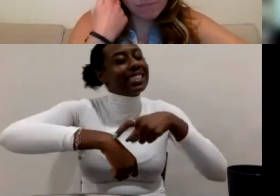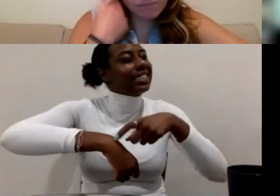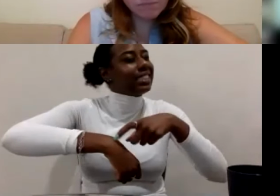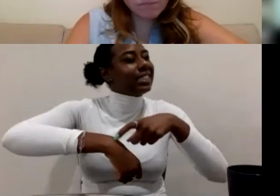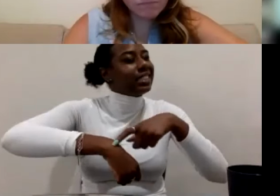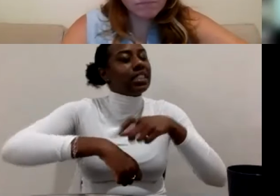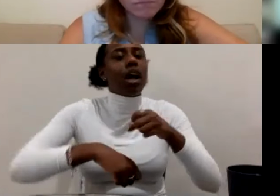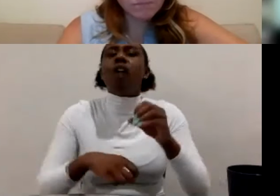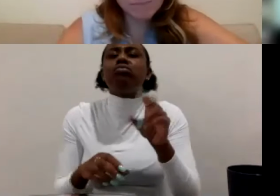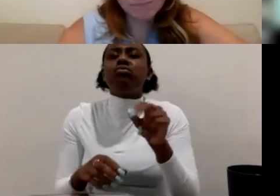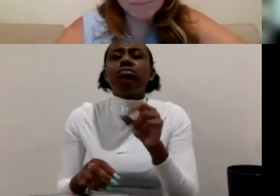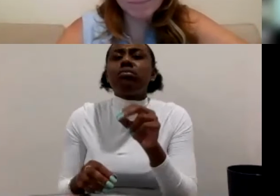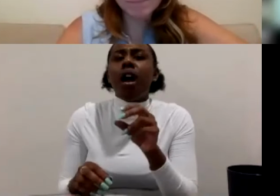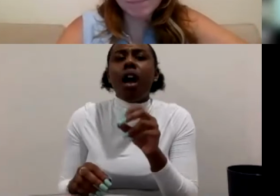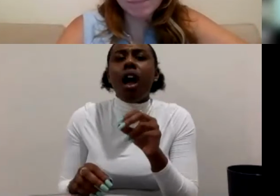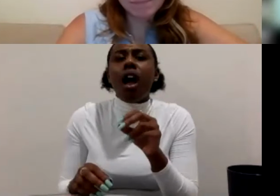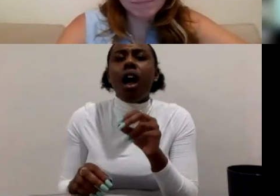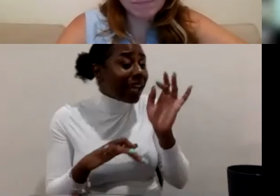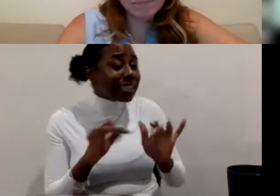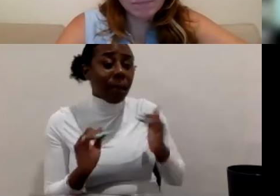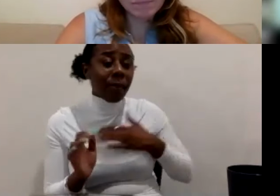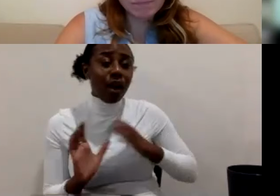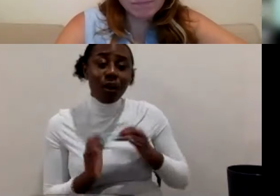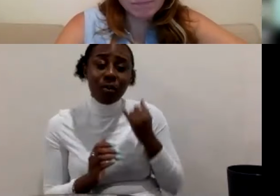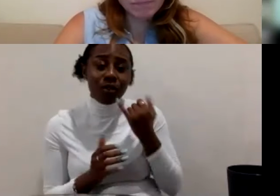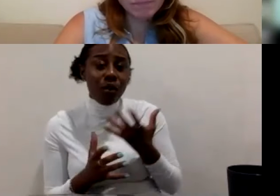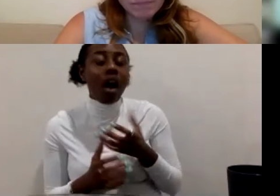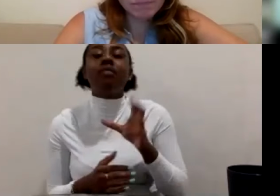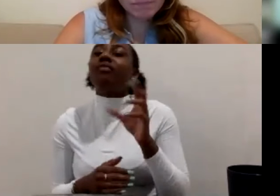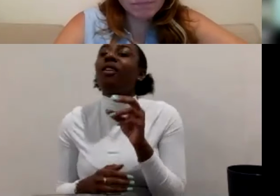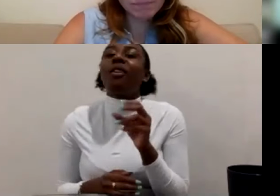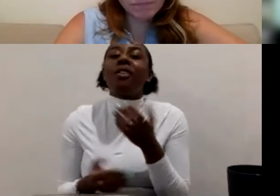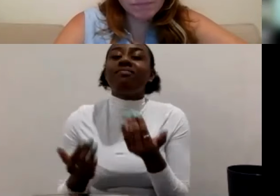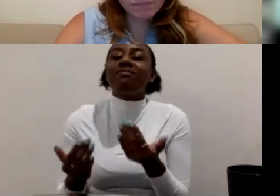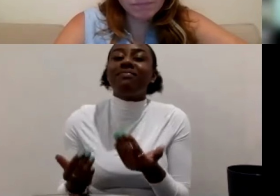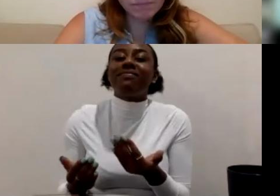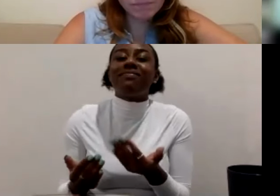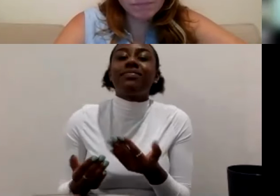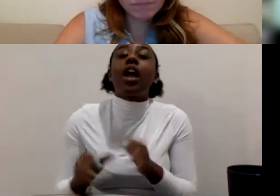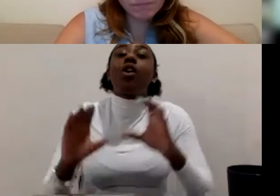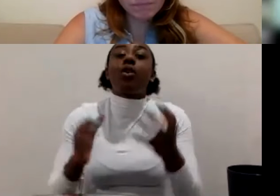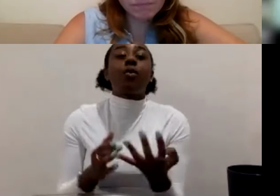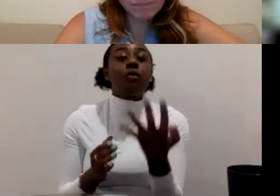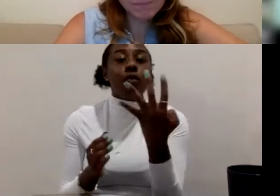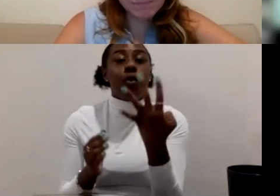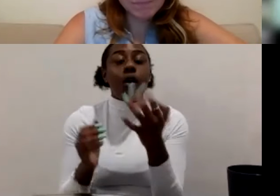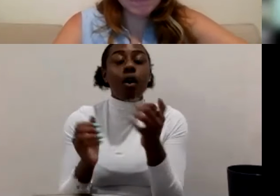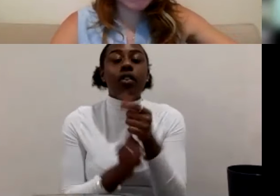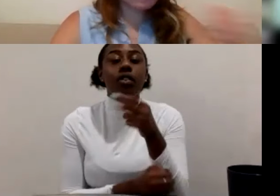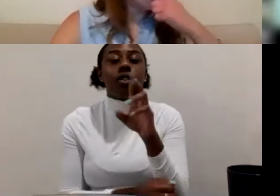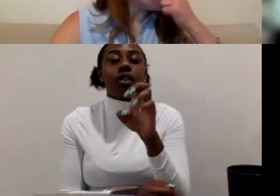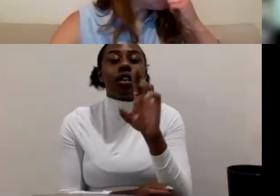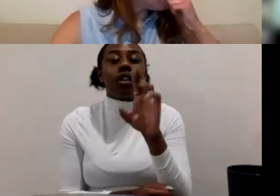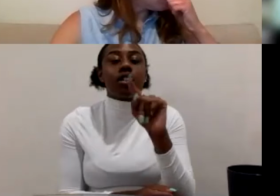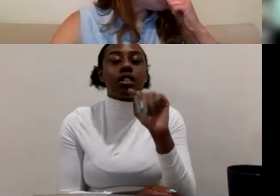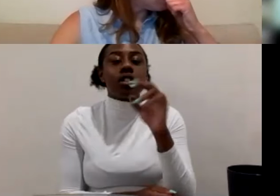Share out if you want. Yes, please. We were group four with Gretchen and Catherine, I believe.